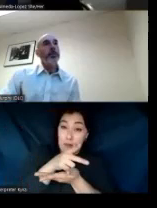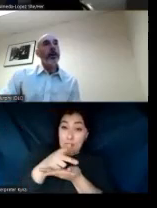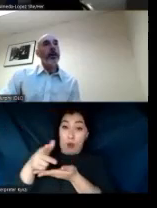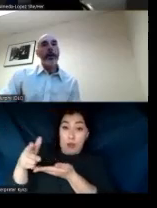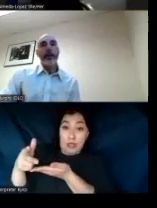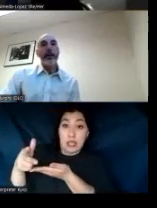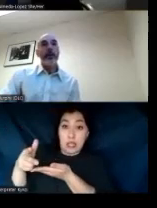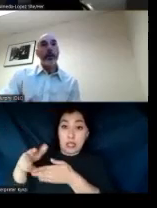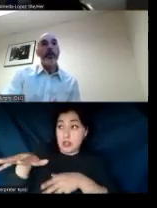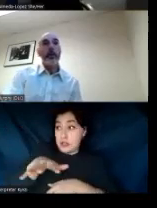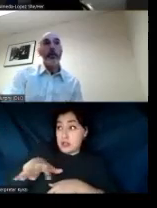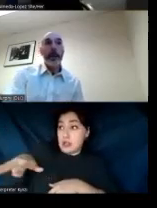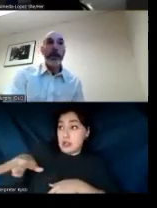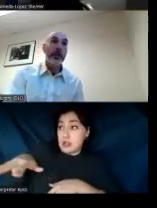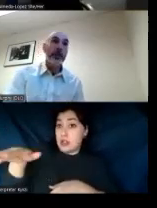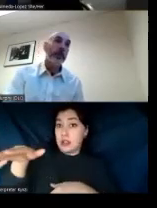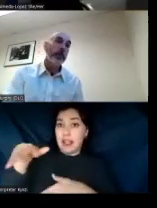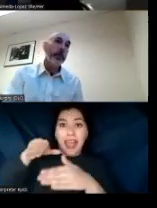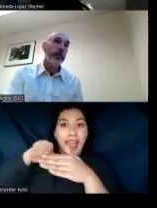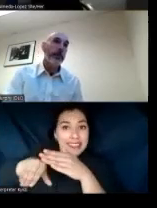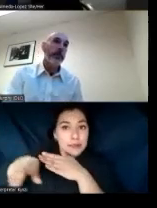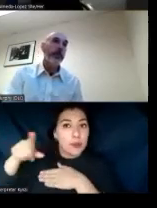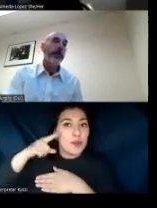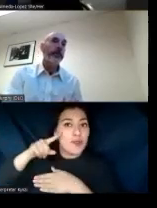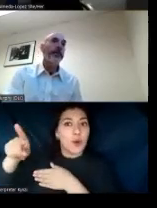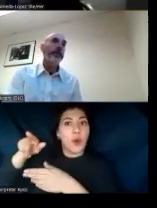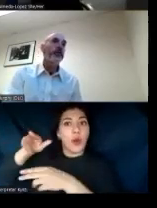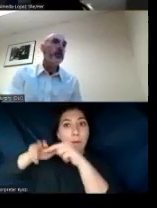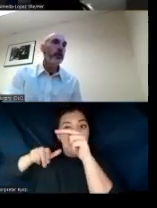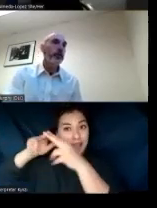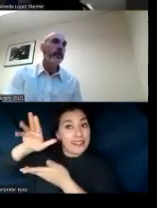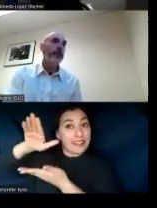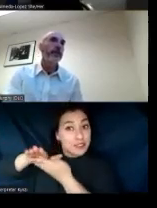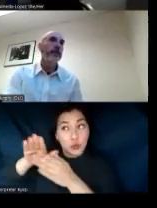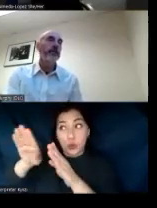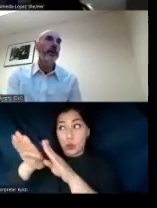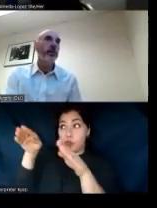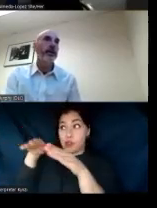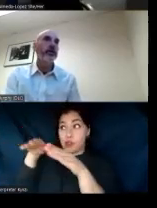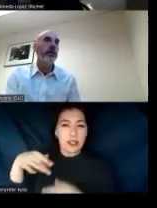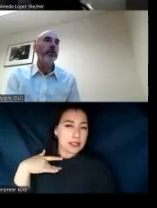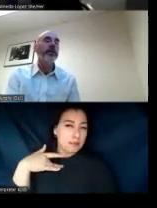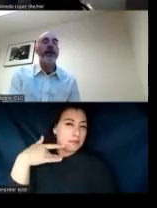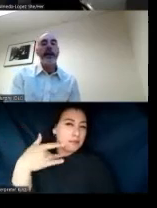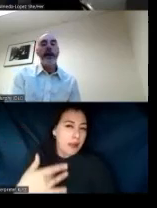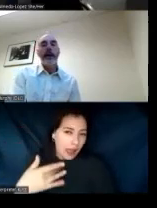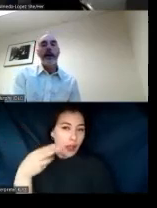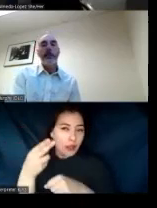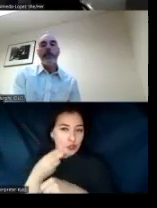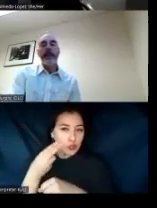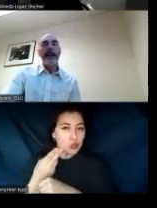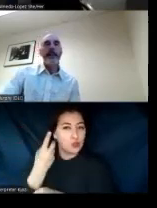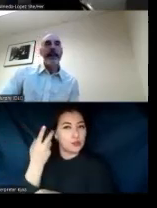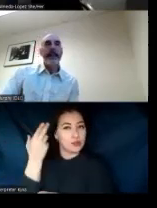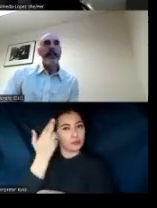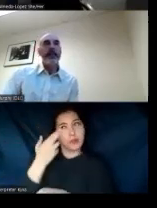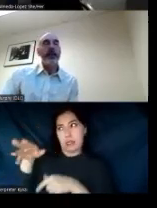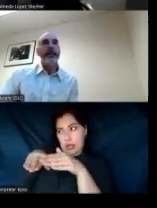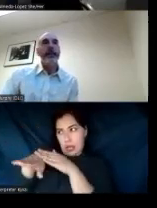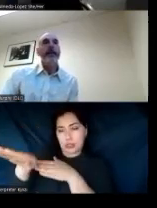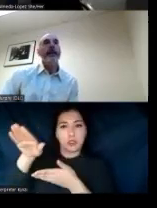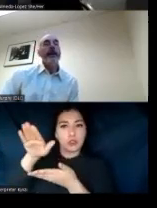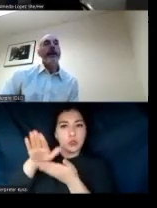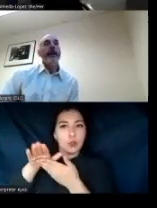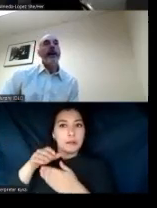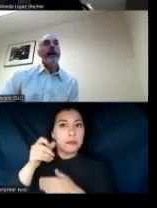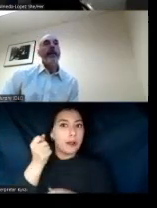accessible parking is close to the main entrance to the building, because that's usually what is used, and is not